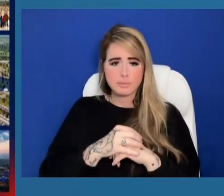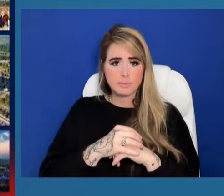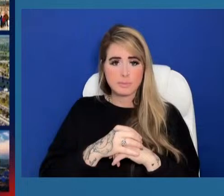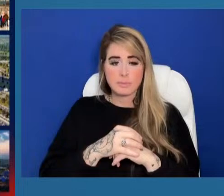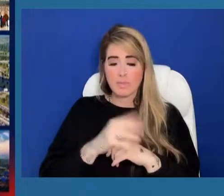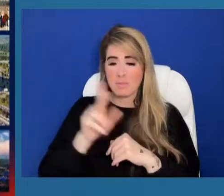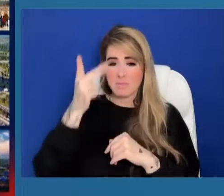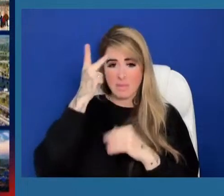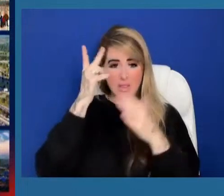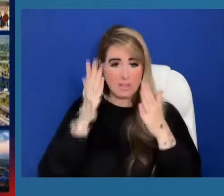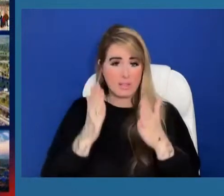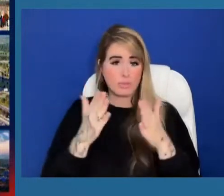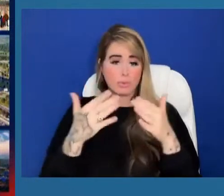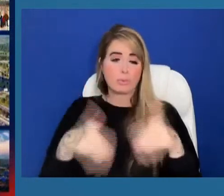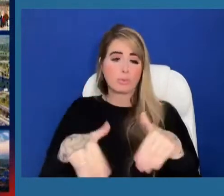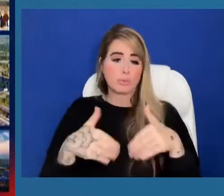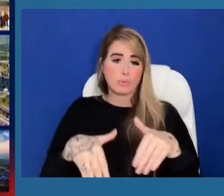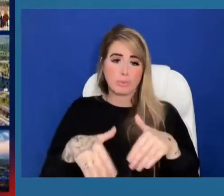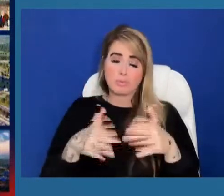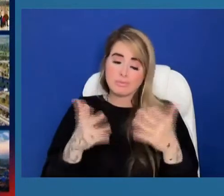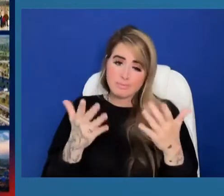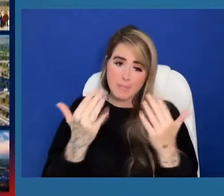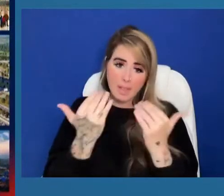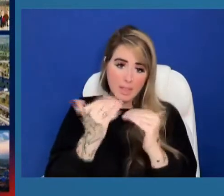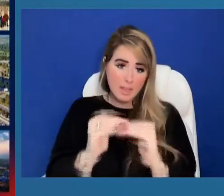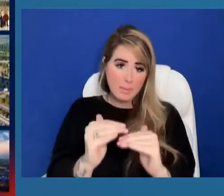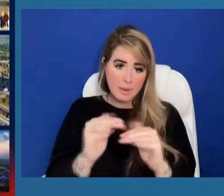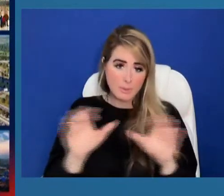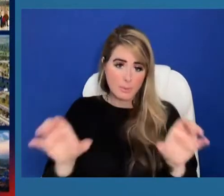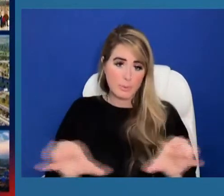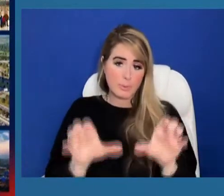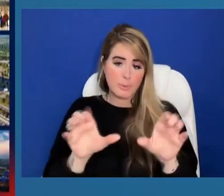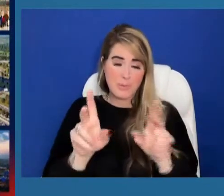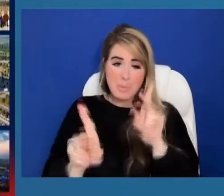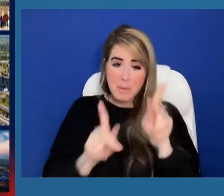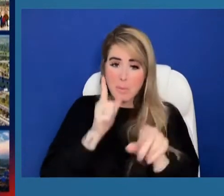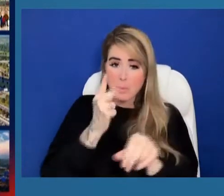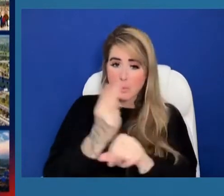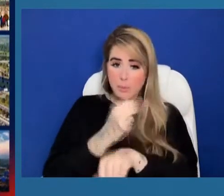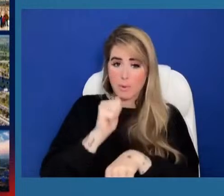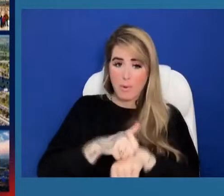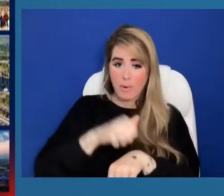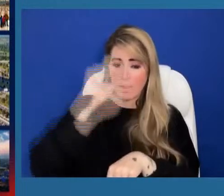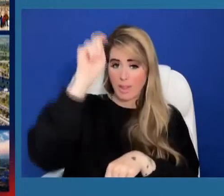Politicians can do so much. But it's the people wearing the hard hats